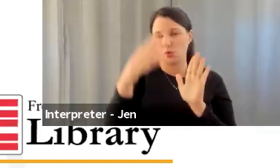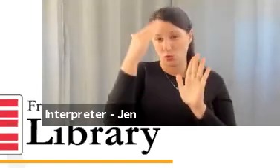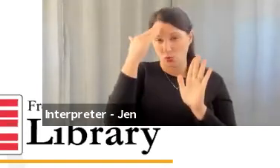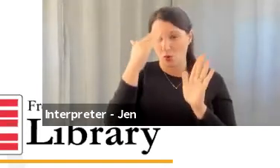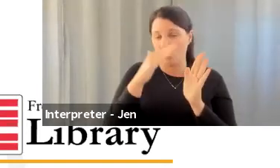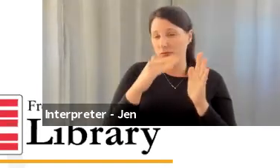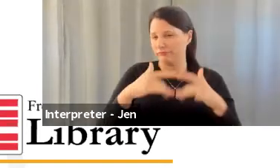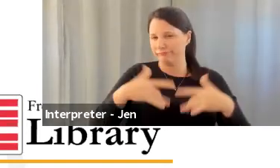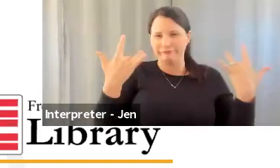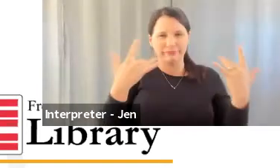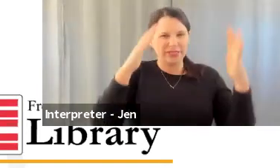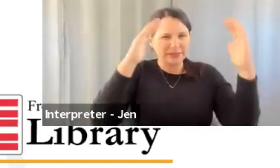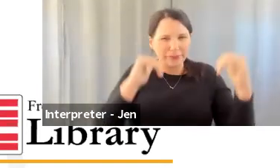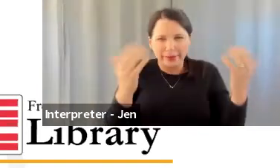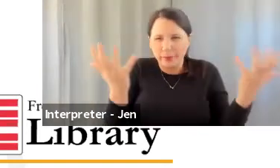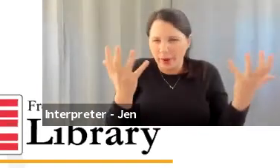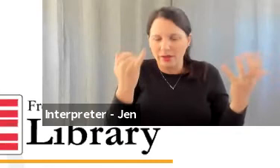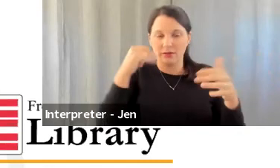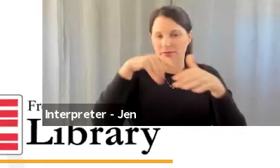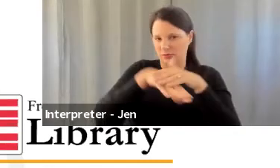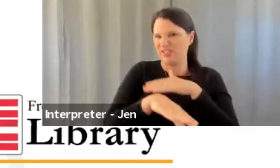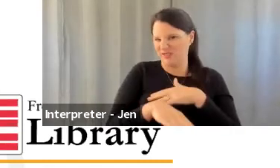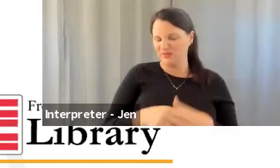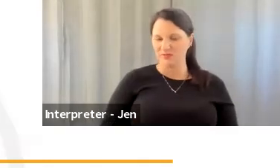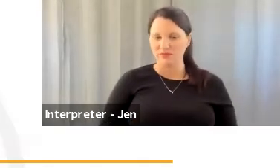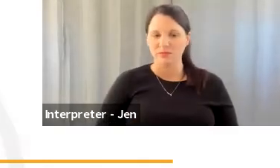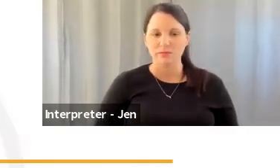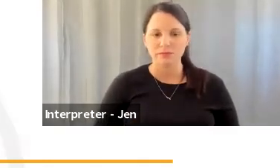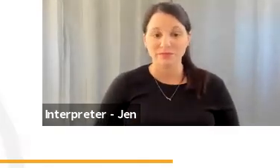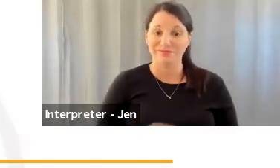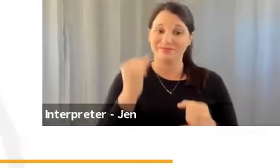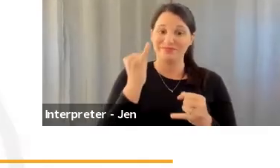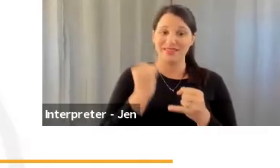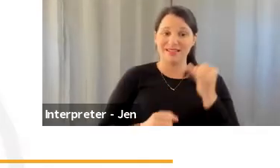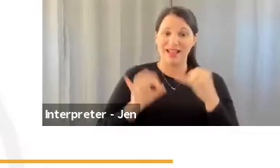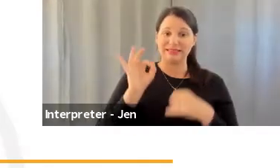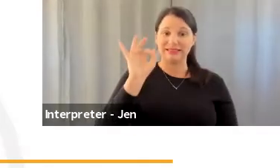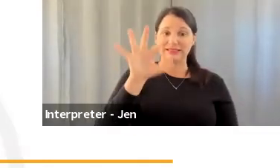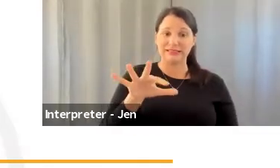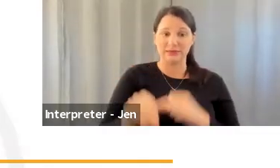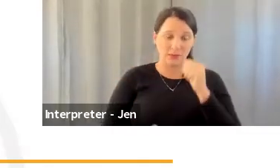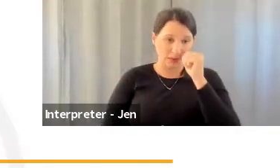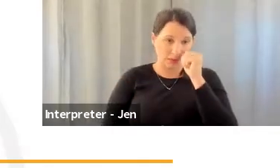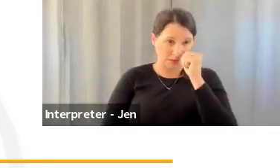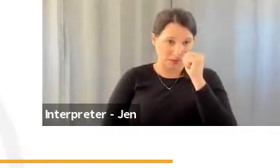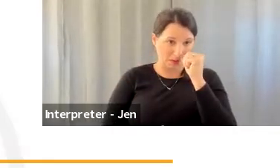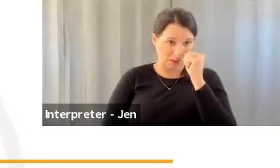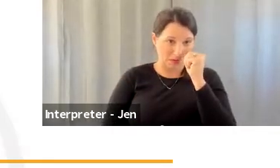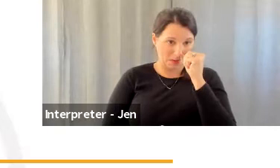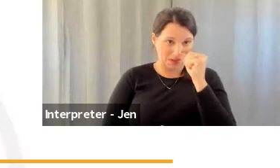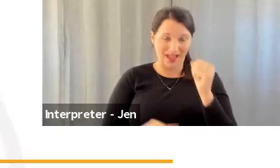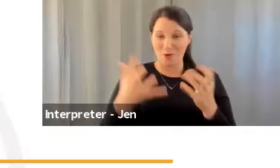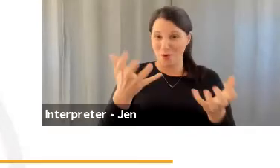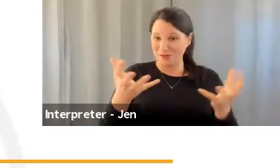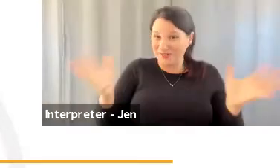library. And the last thing that I do want to plug is we have a really